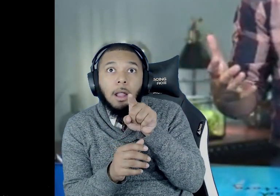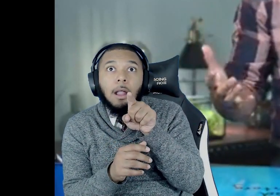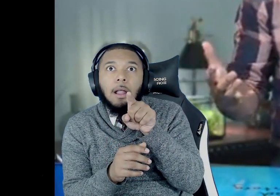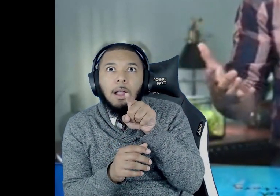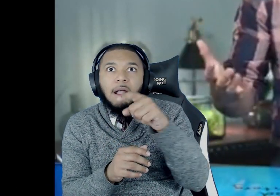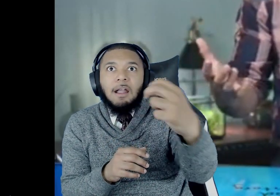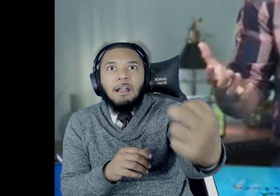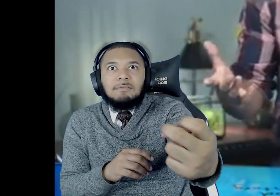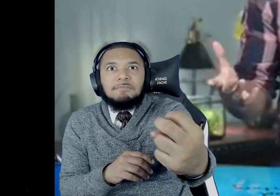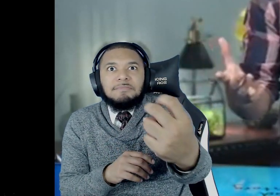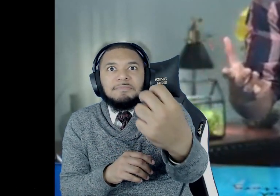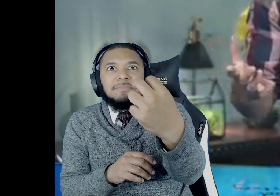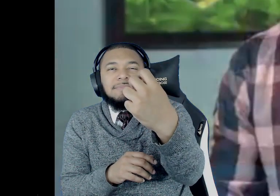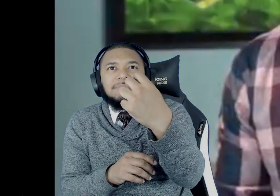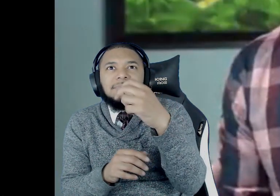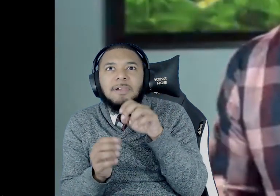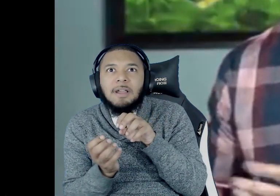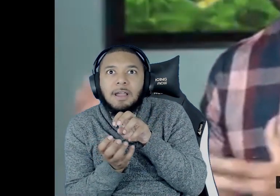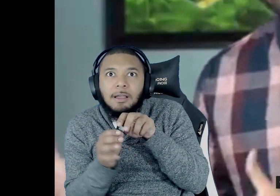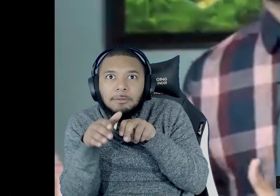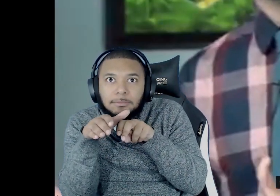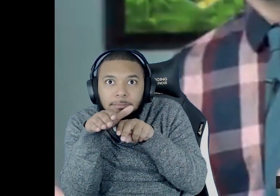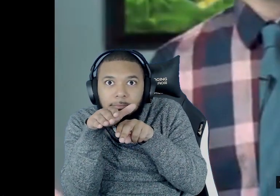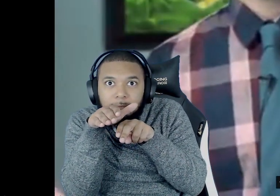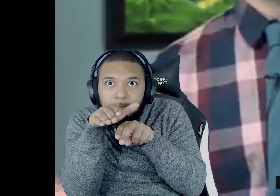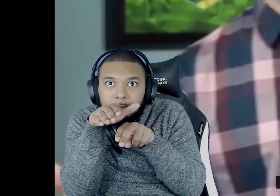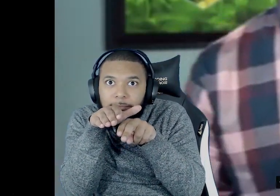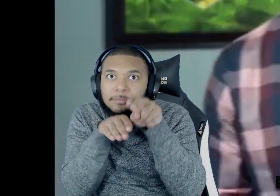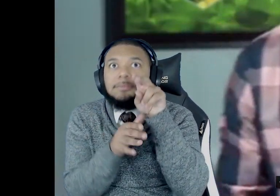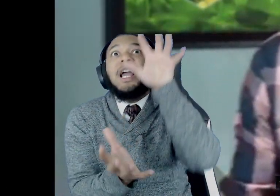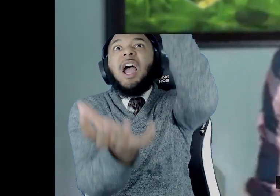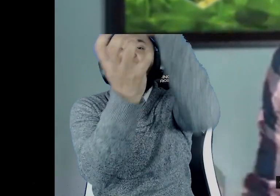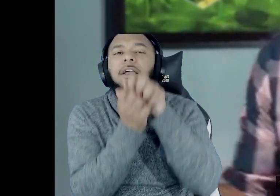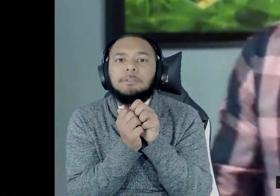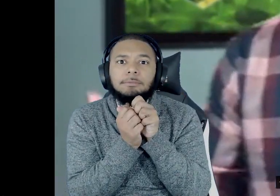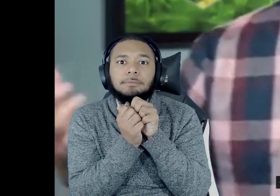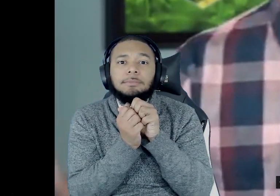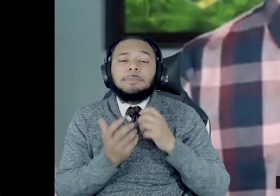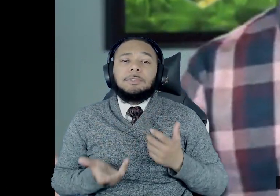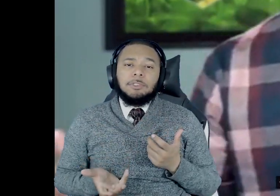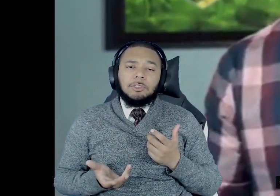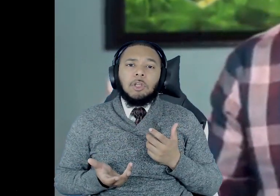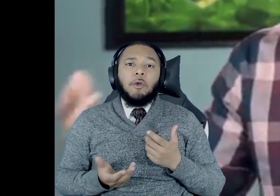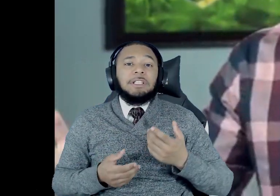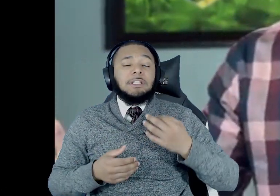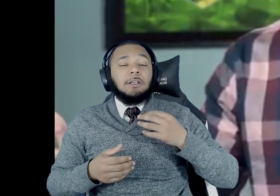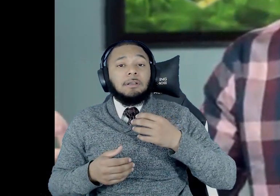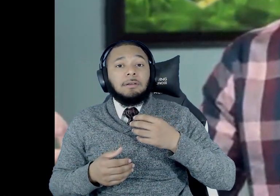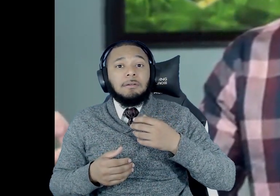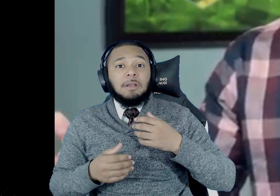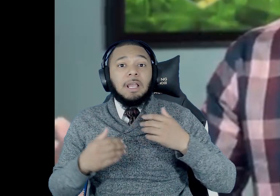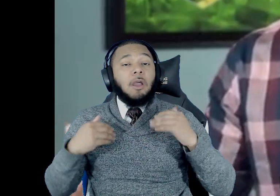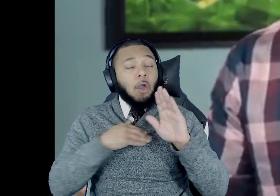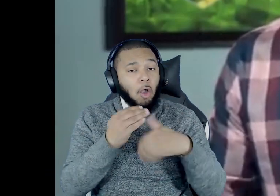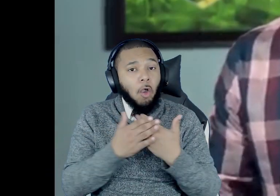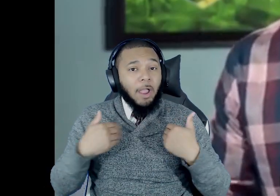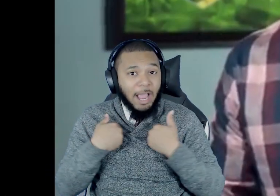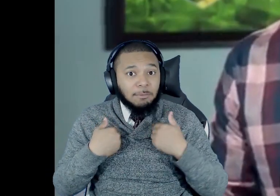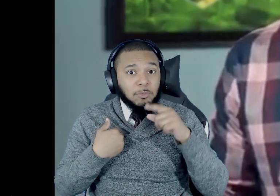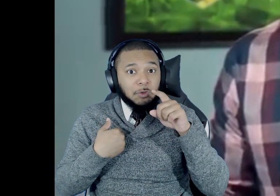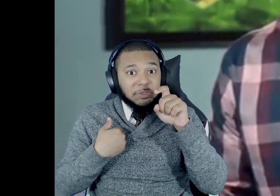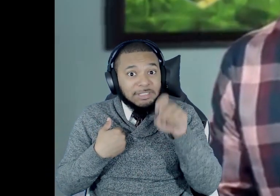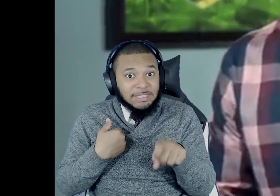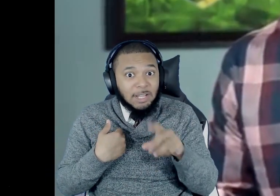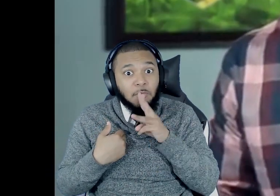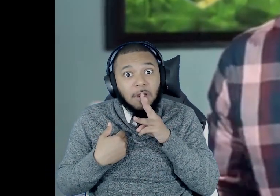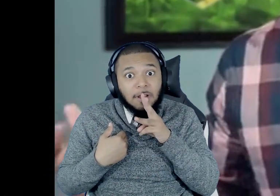and I'm going to see if I can't snag a free meal. So, you've got to have water to survive those. So it's a benefit to the crocodiles who live in water, Okay,